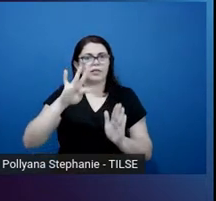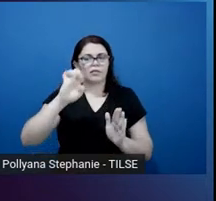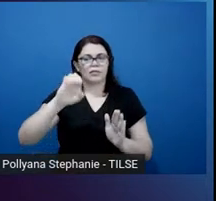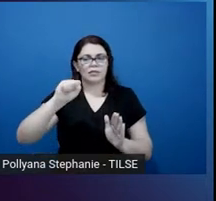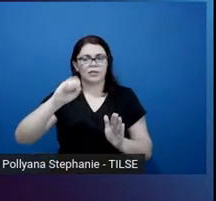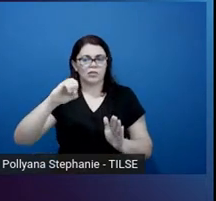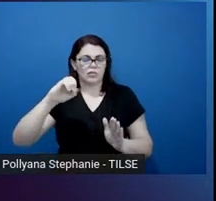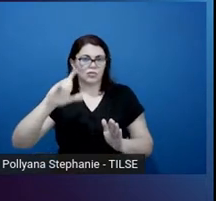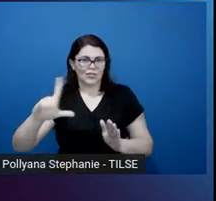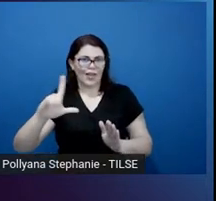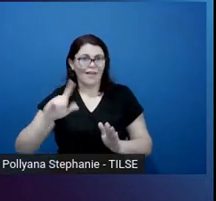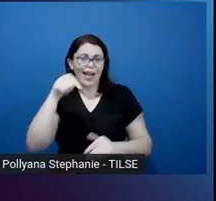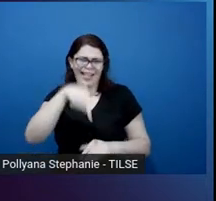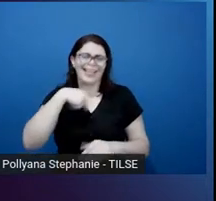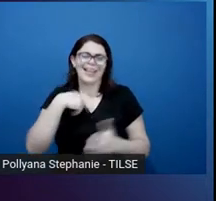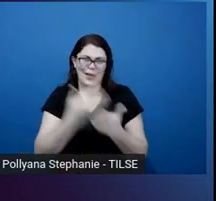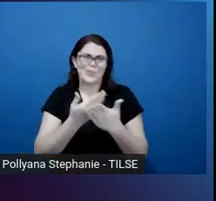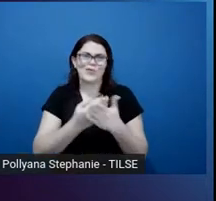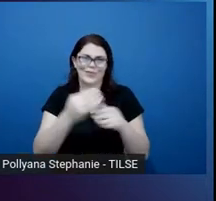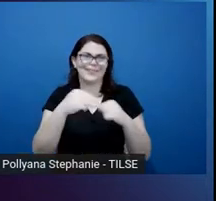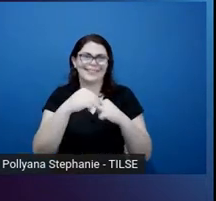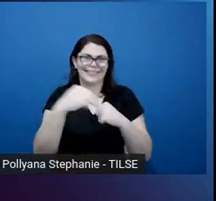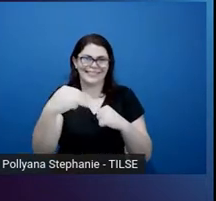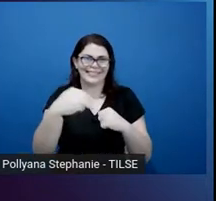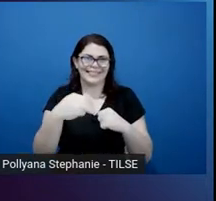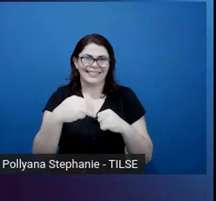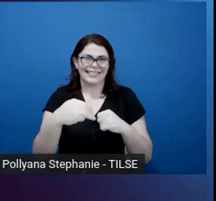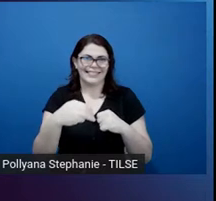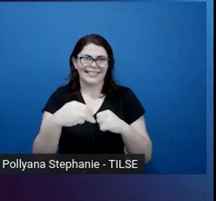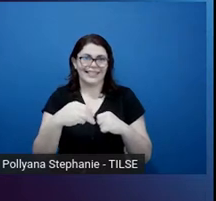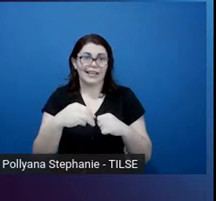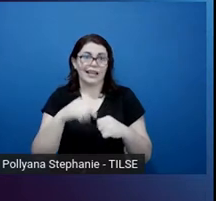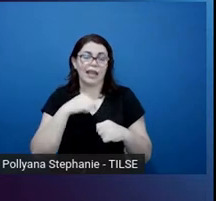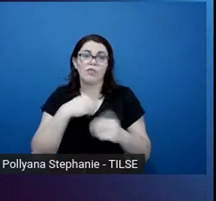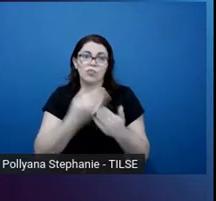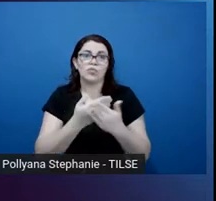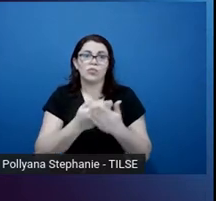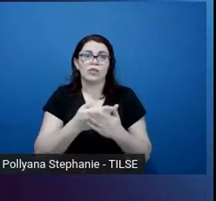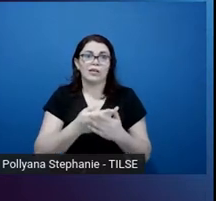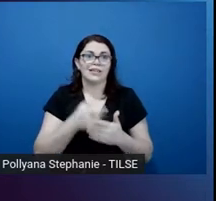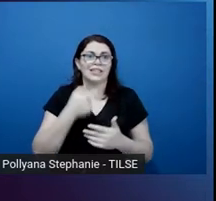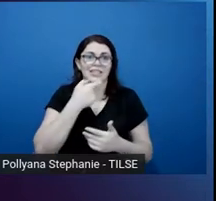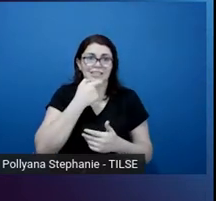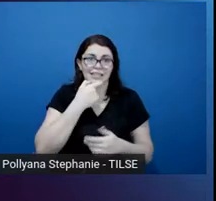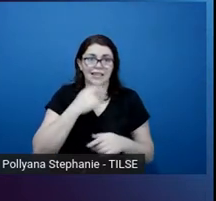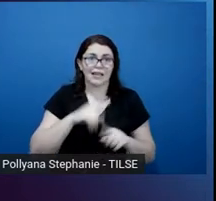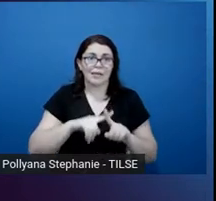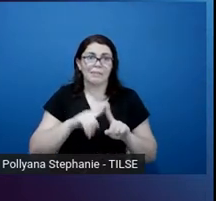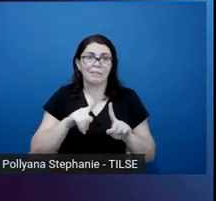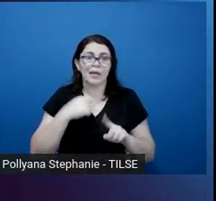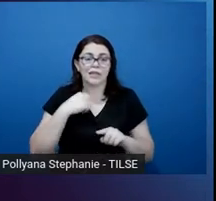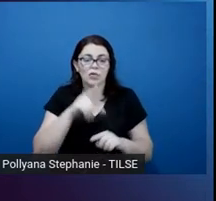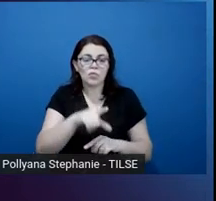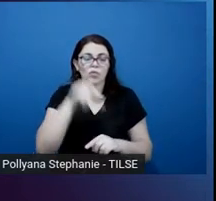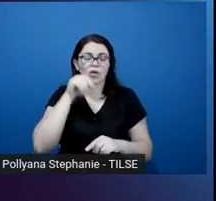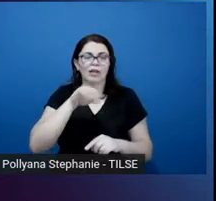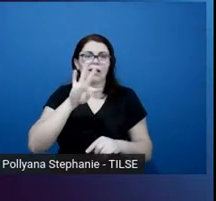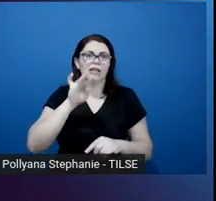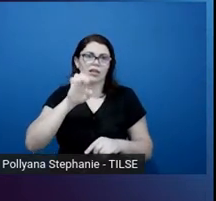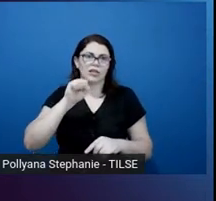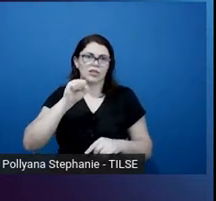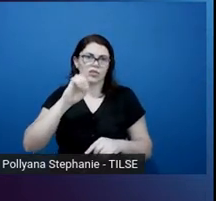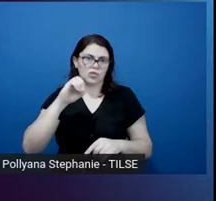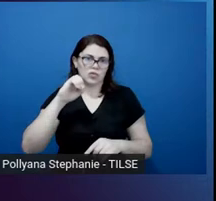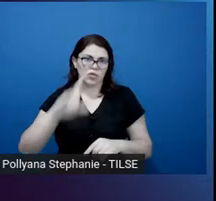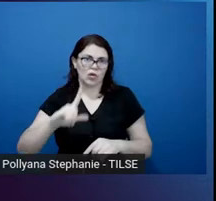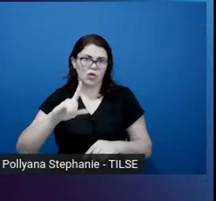was studying under, the master's in English, but the option was TESOL specifically. So